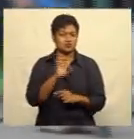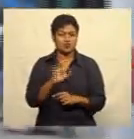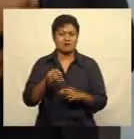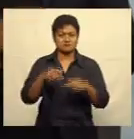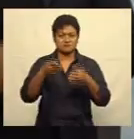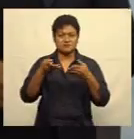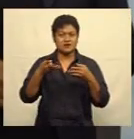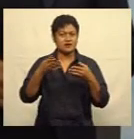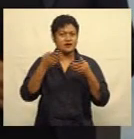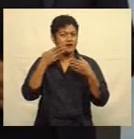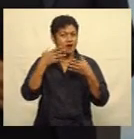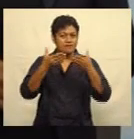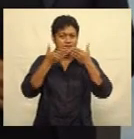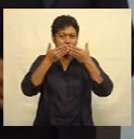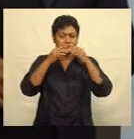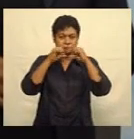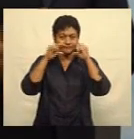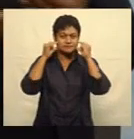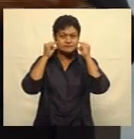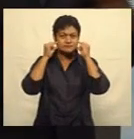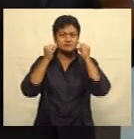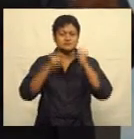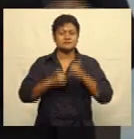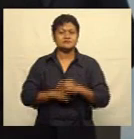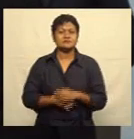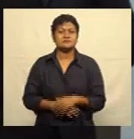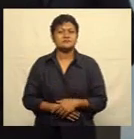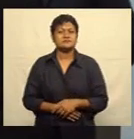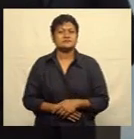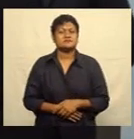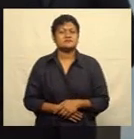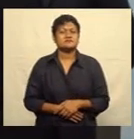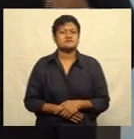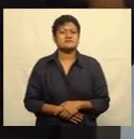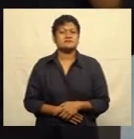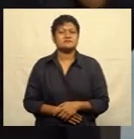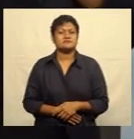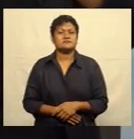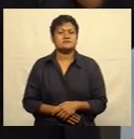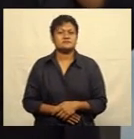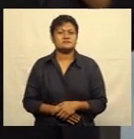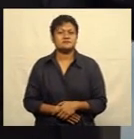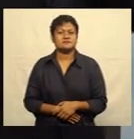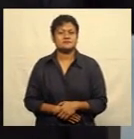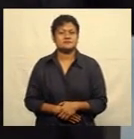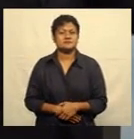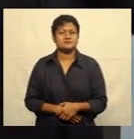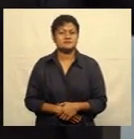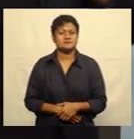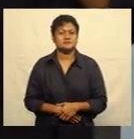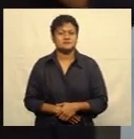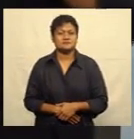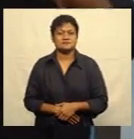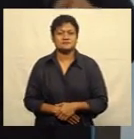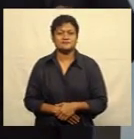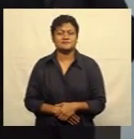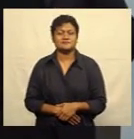mouth. If you are wearing a mask below your nose, it's no longer a mask, it's a mouth guard.